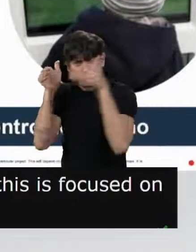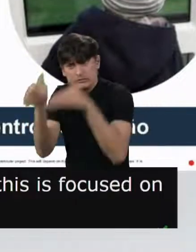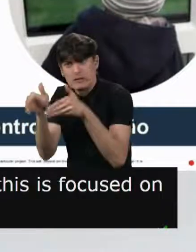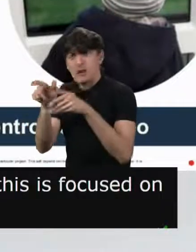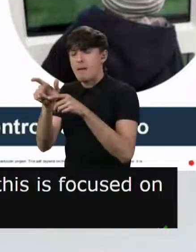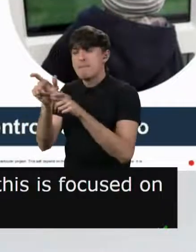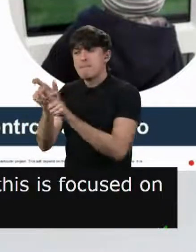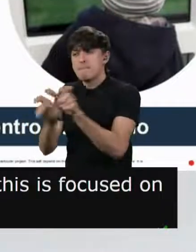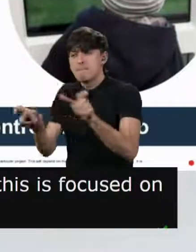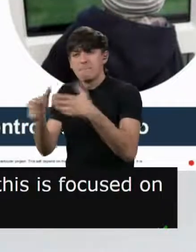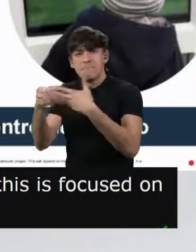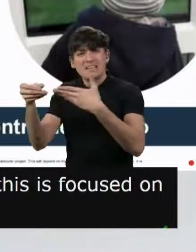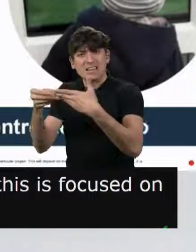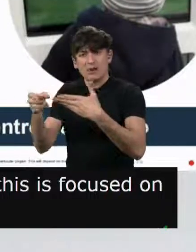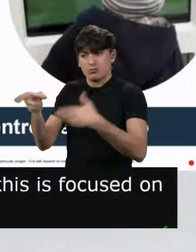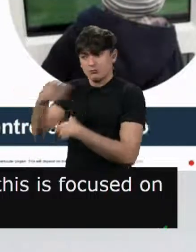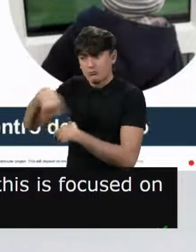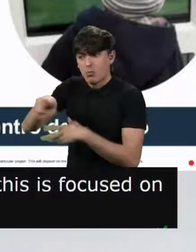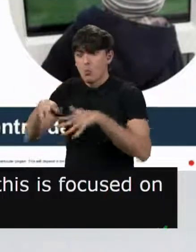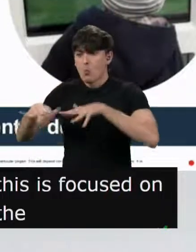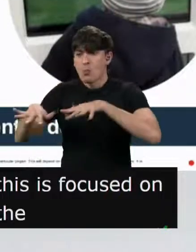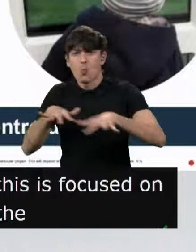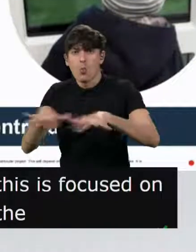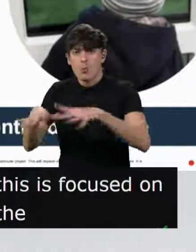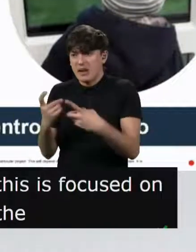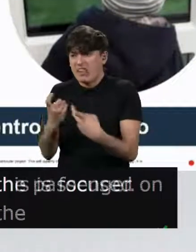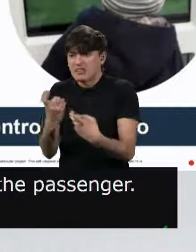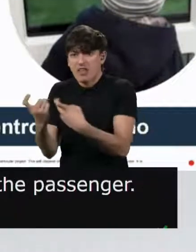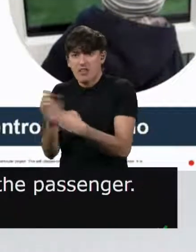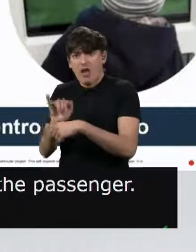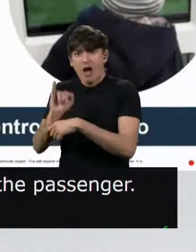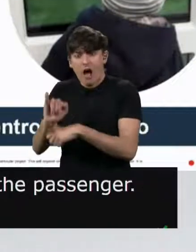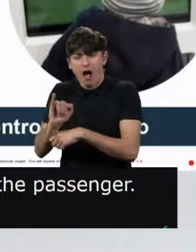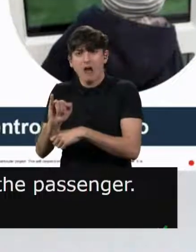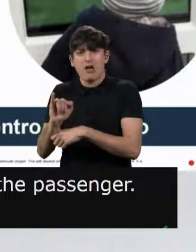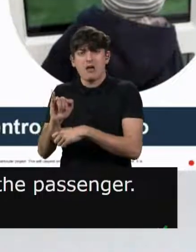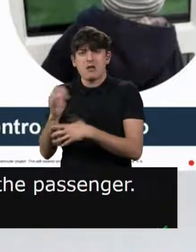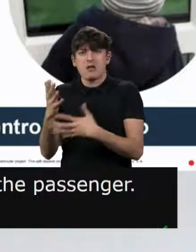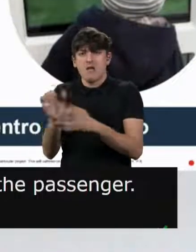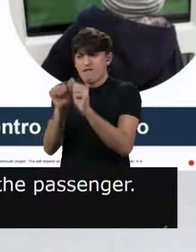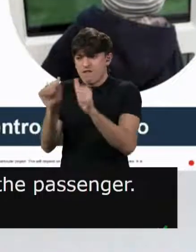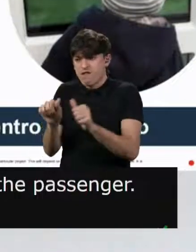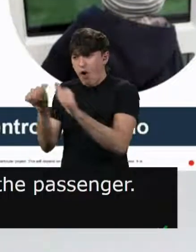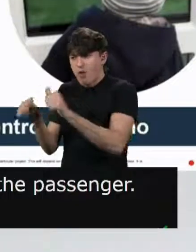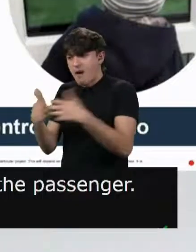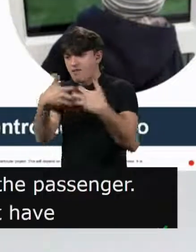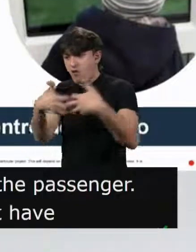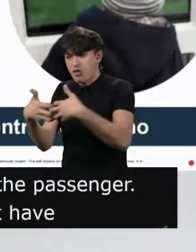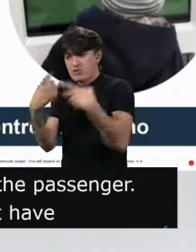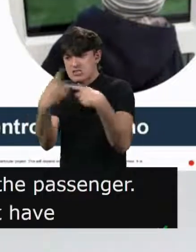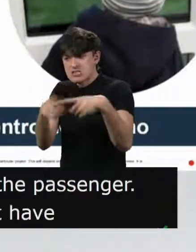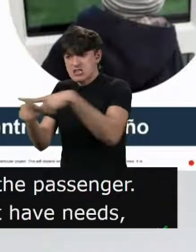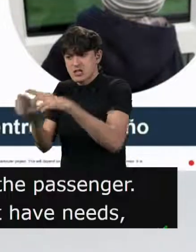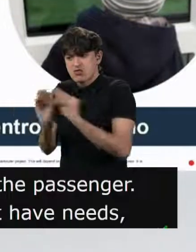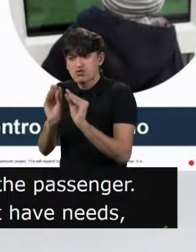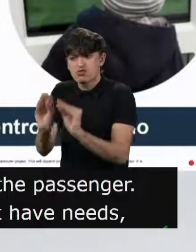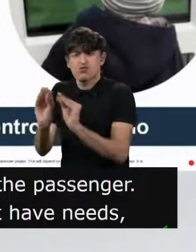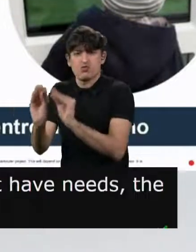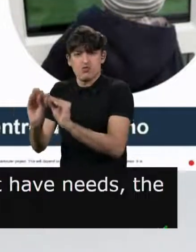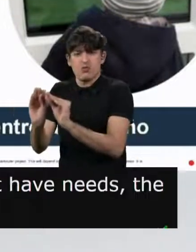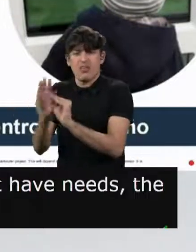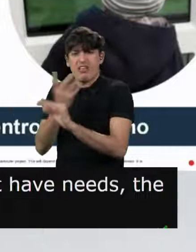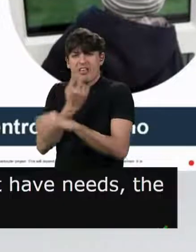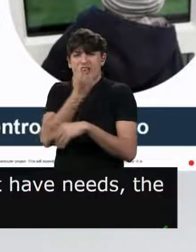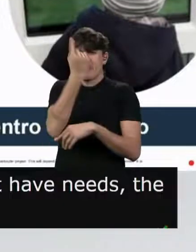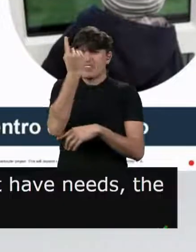the passenger. Passengers are the ones that move, the ones that have needs, the ones that have different ways of operating. So